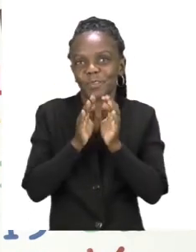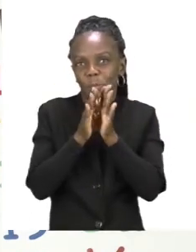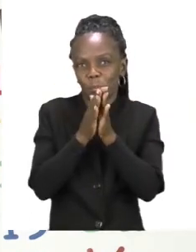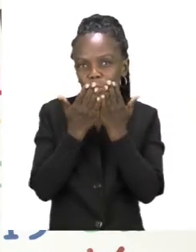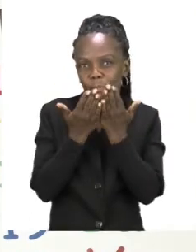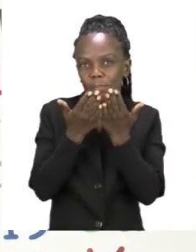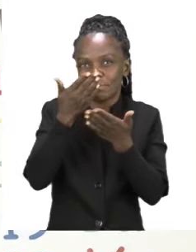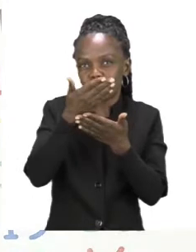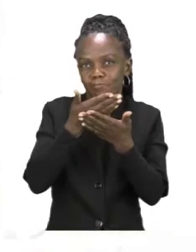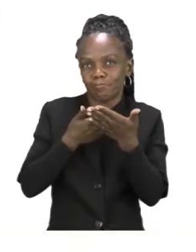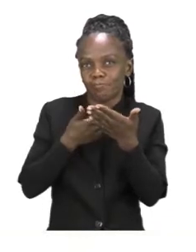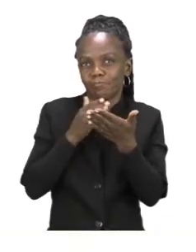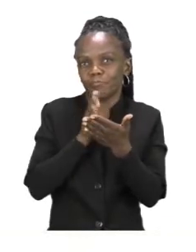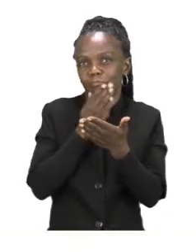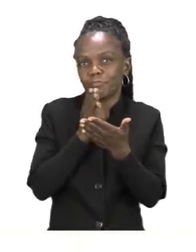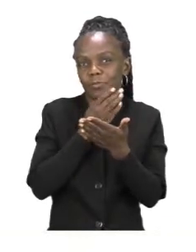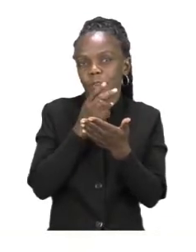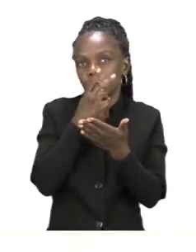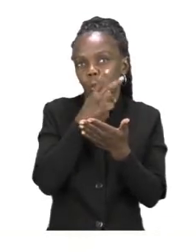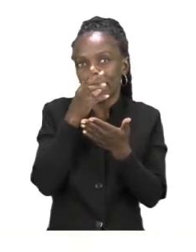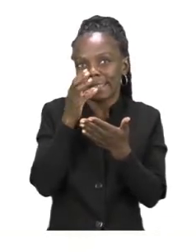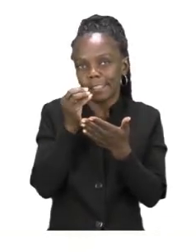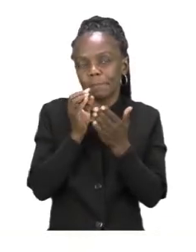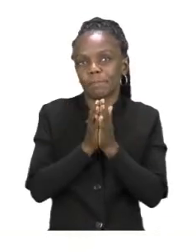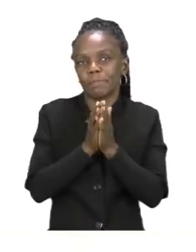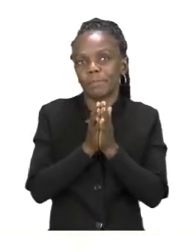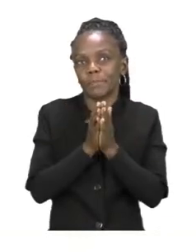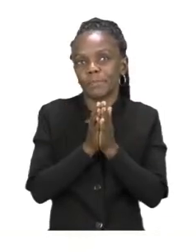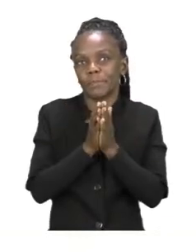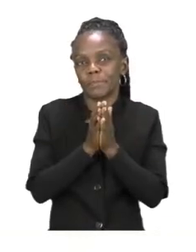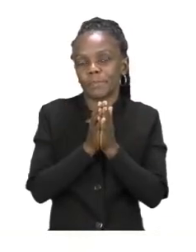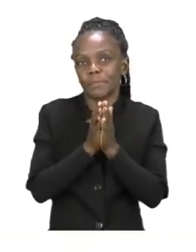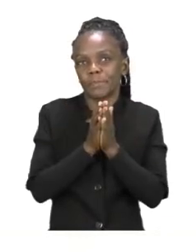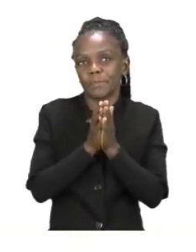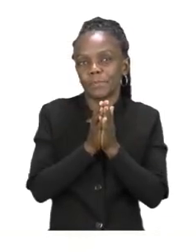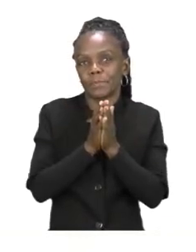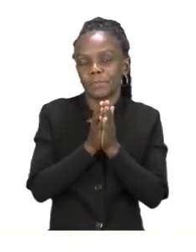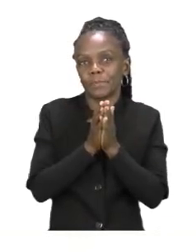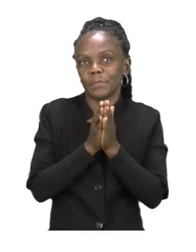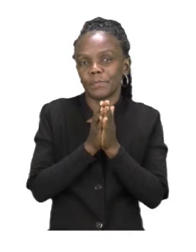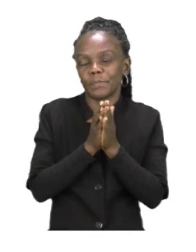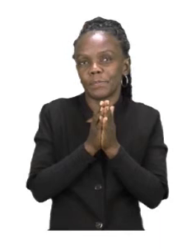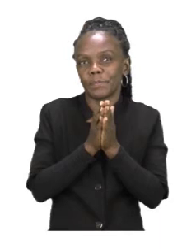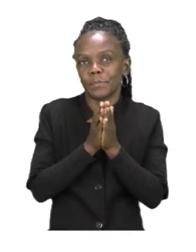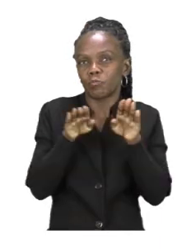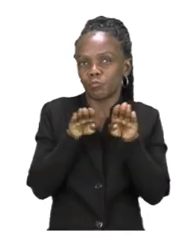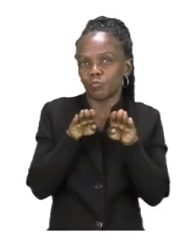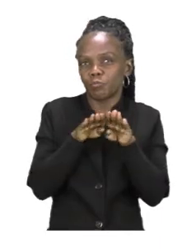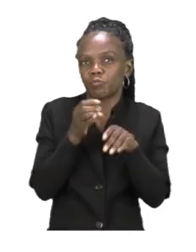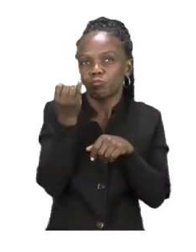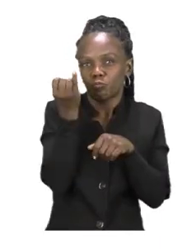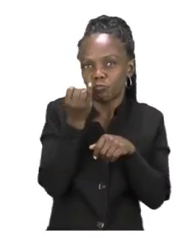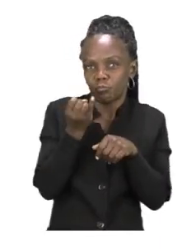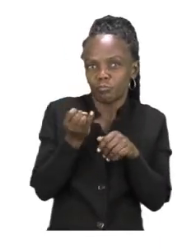page 20. On page 20, we are going to do a little bit of art.